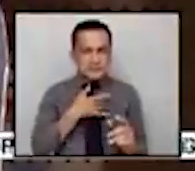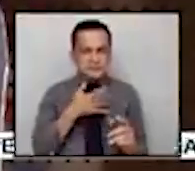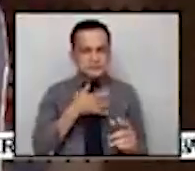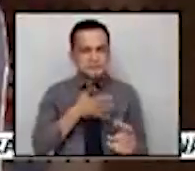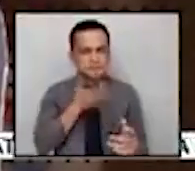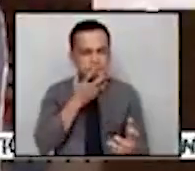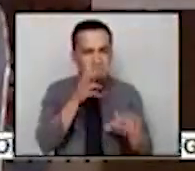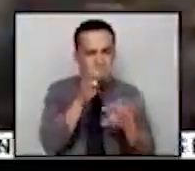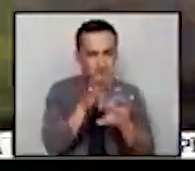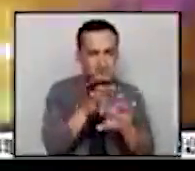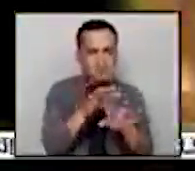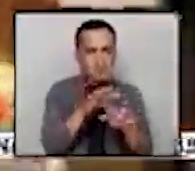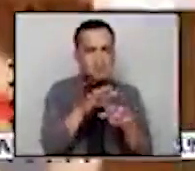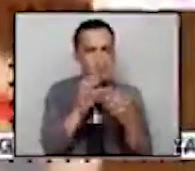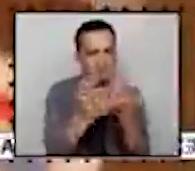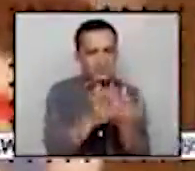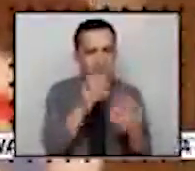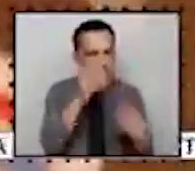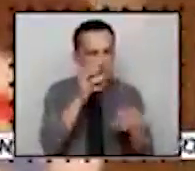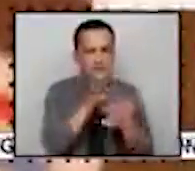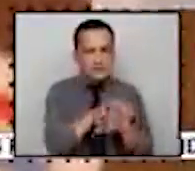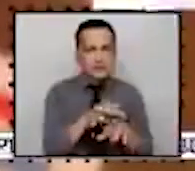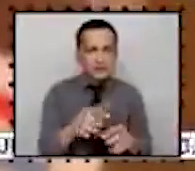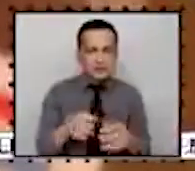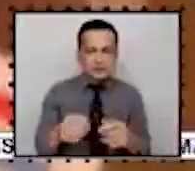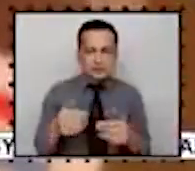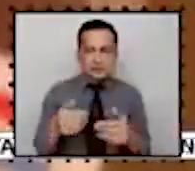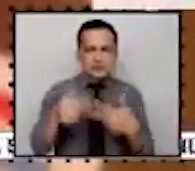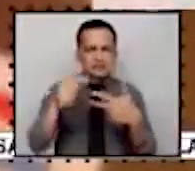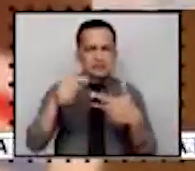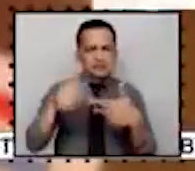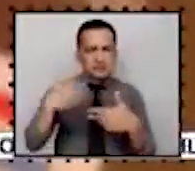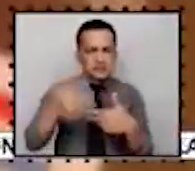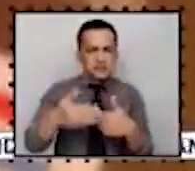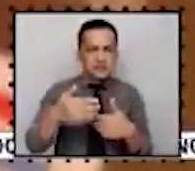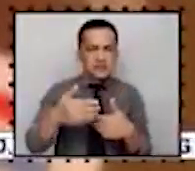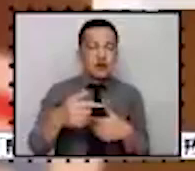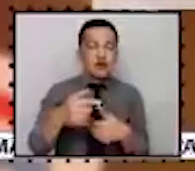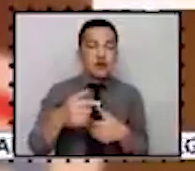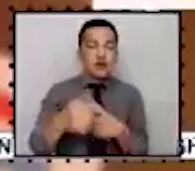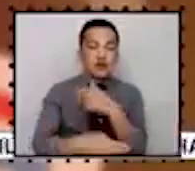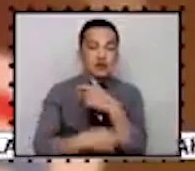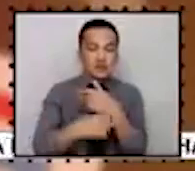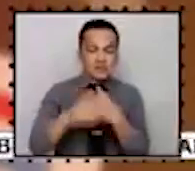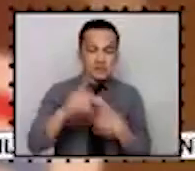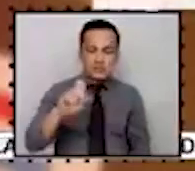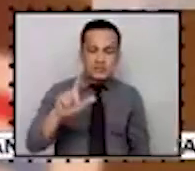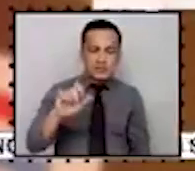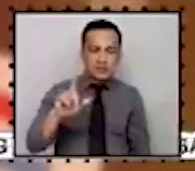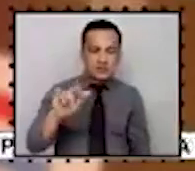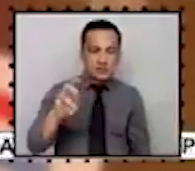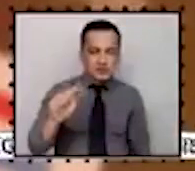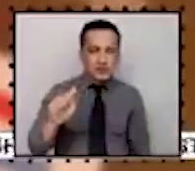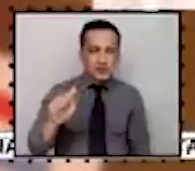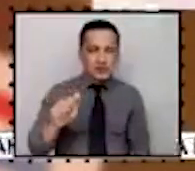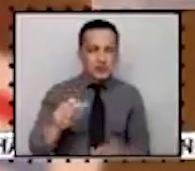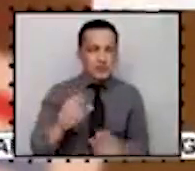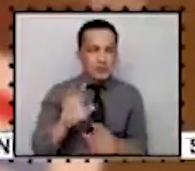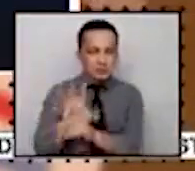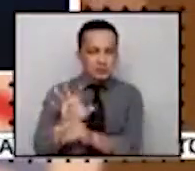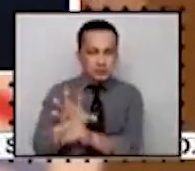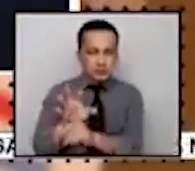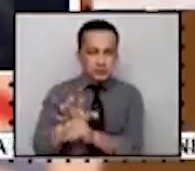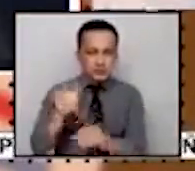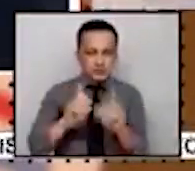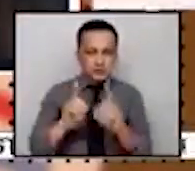2, Hotel de Luna. Pasok rin sa ating list this week ang one of the most watched drama ni IU, Hotel de